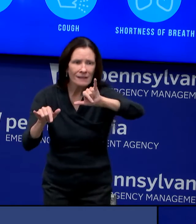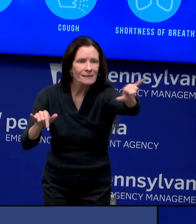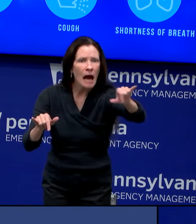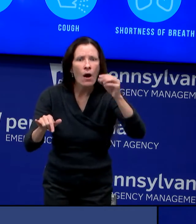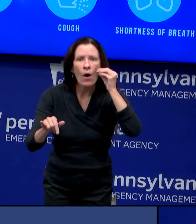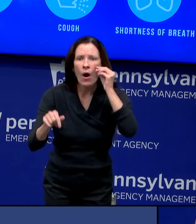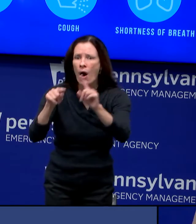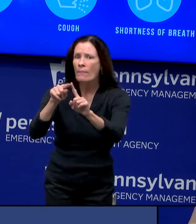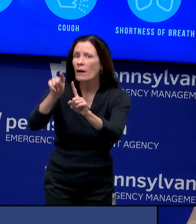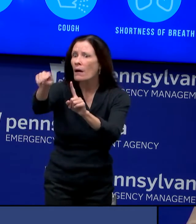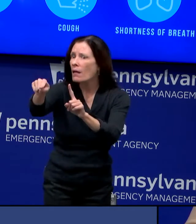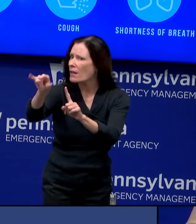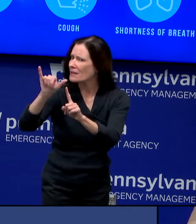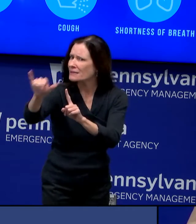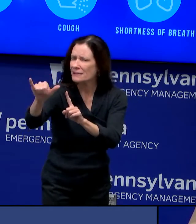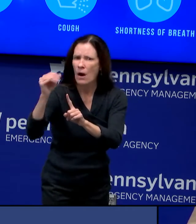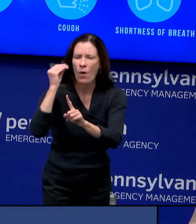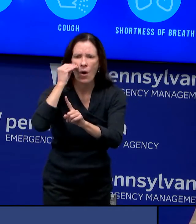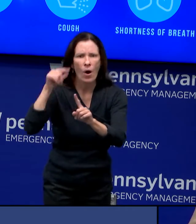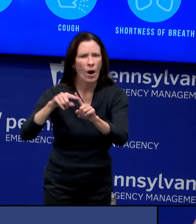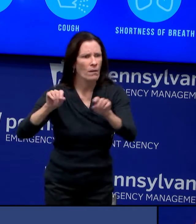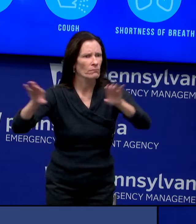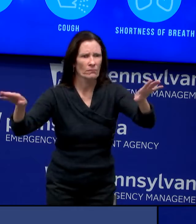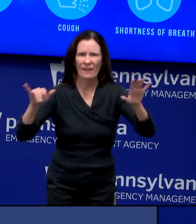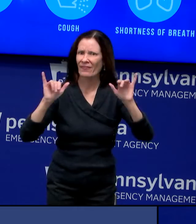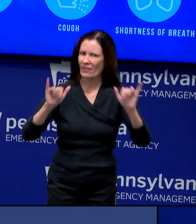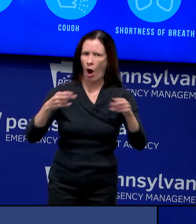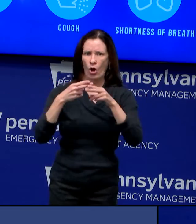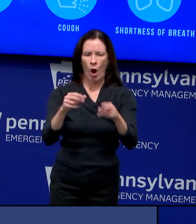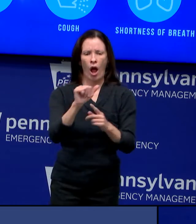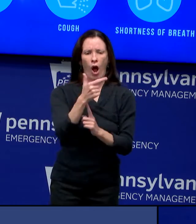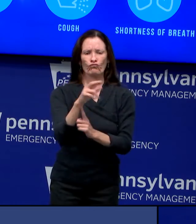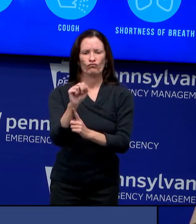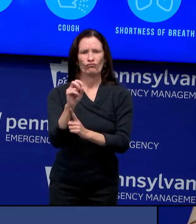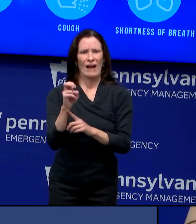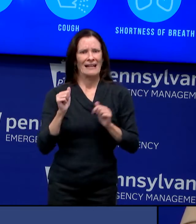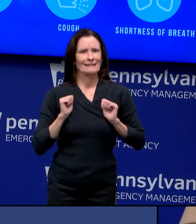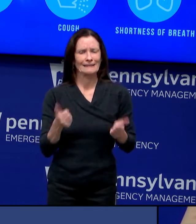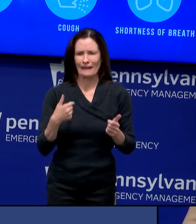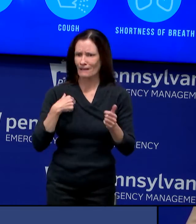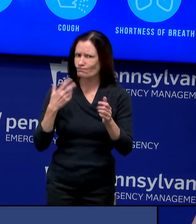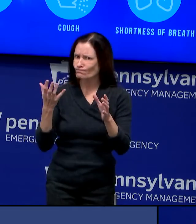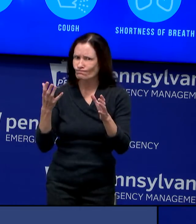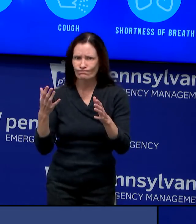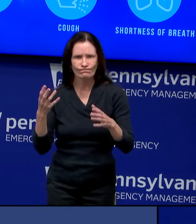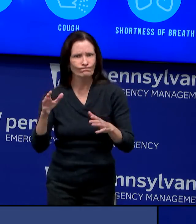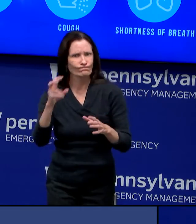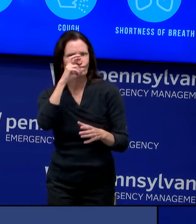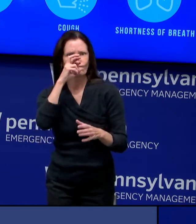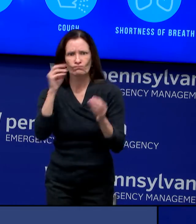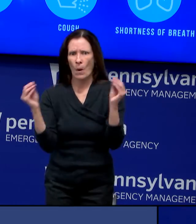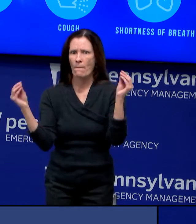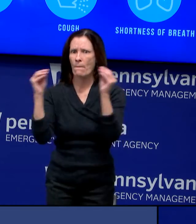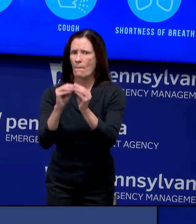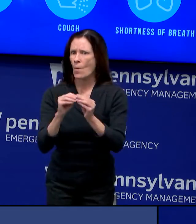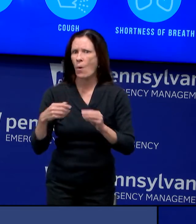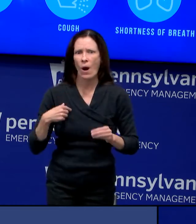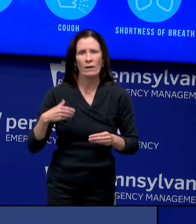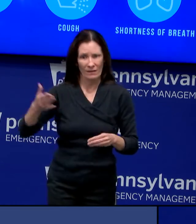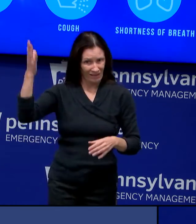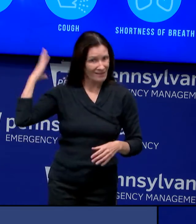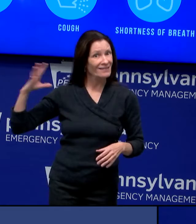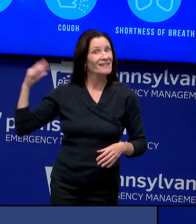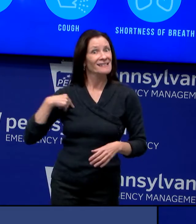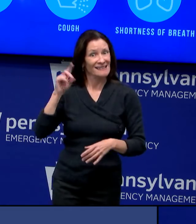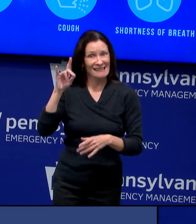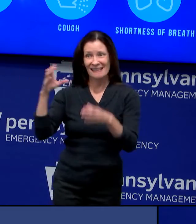are quarantine, and we watch for symptoms. So that goes back to the containment strategy that we started with,